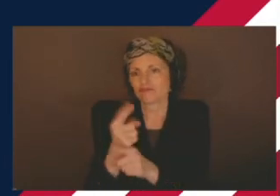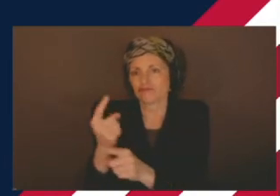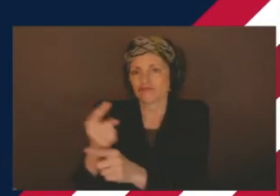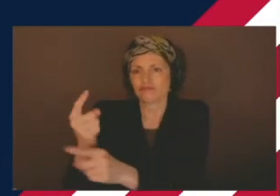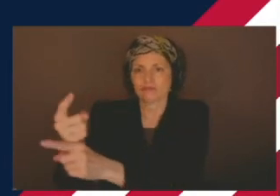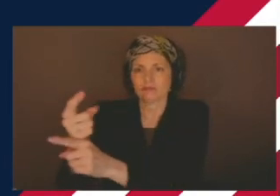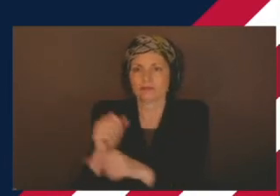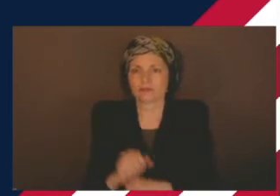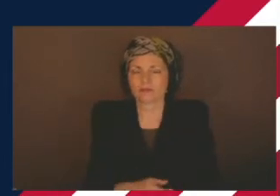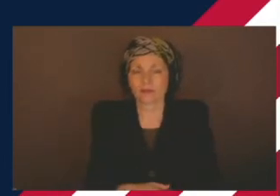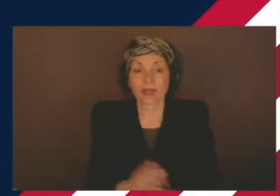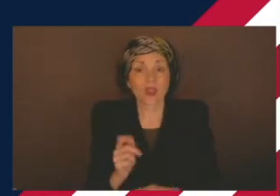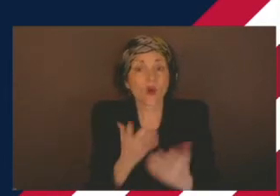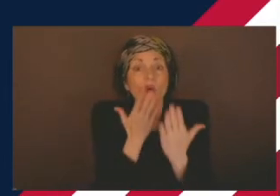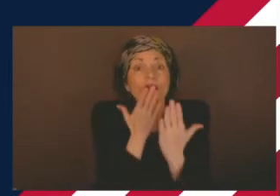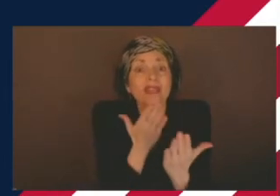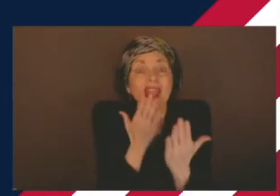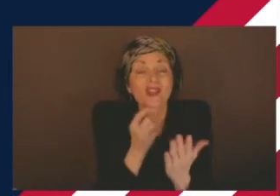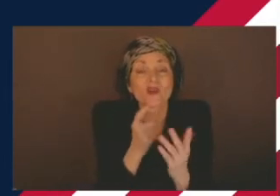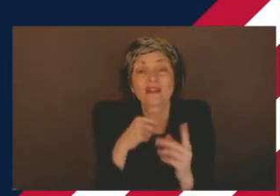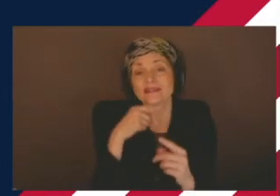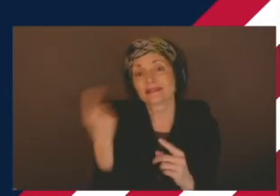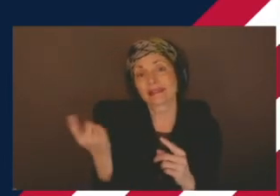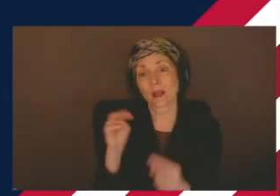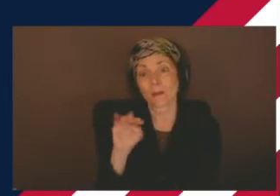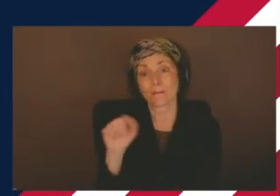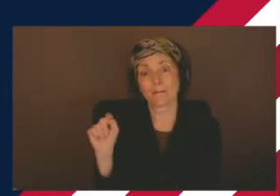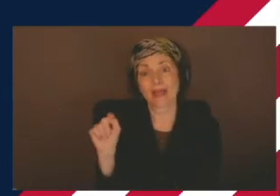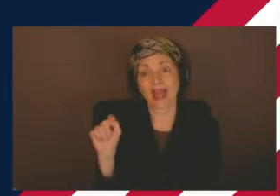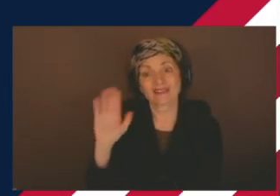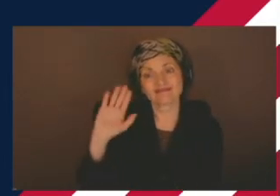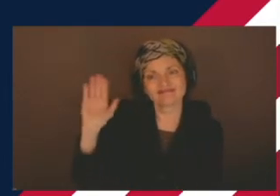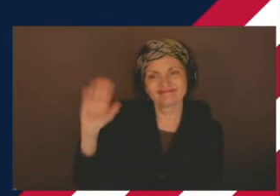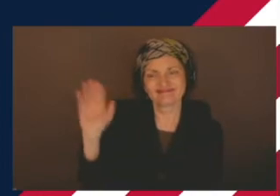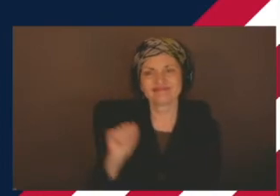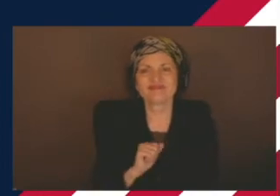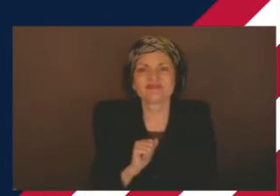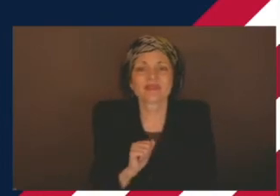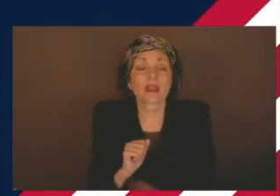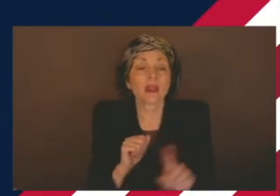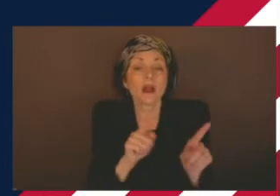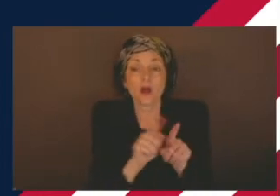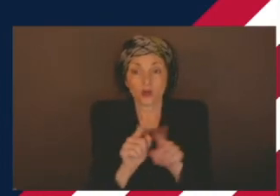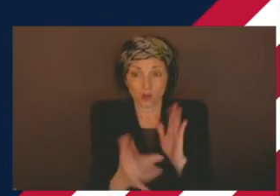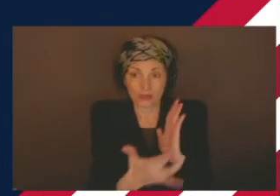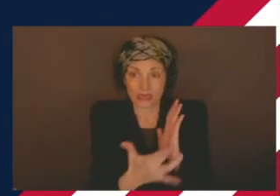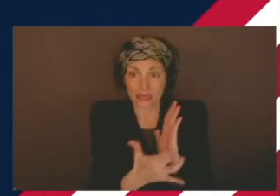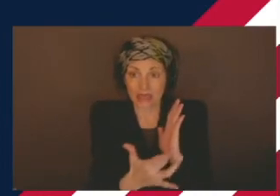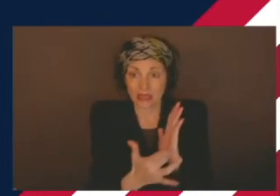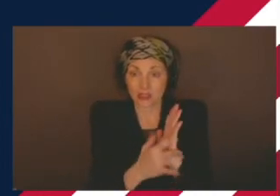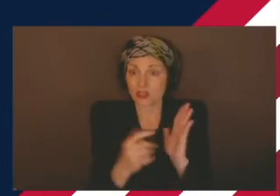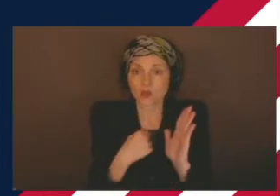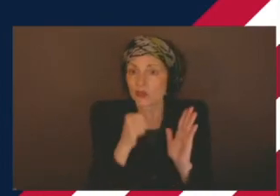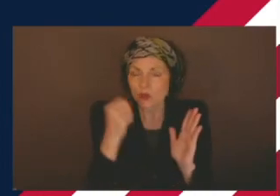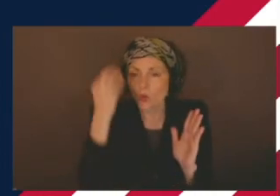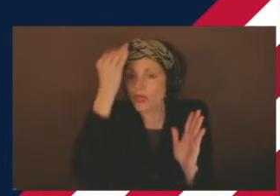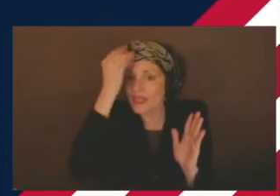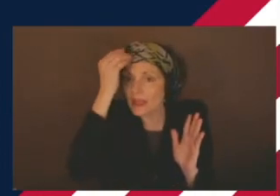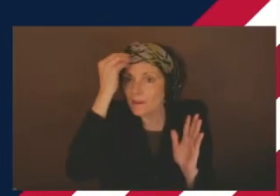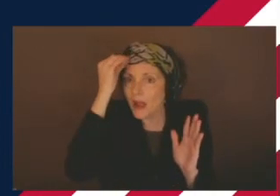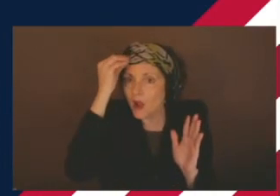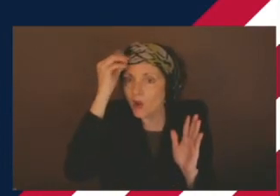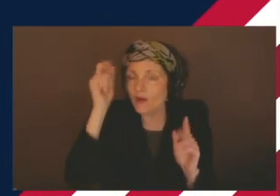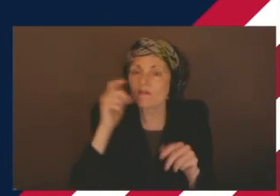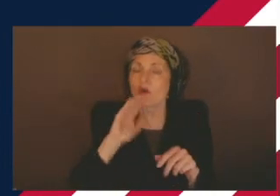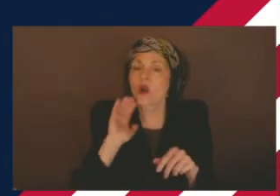Matt. And just as Julie pointed out, technology is an area that we haven't always thought about in the national security space. I